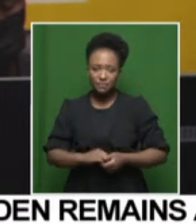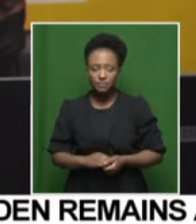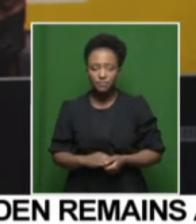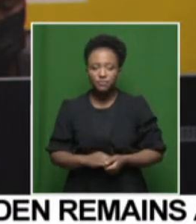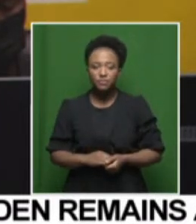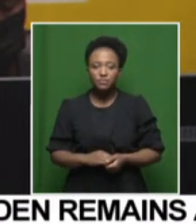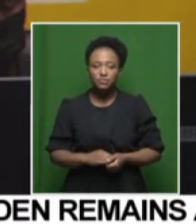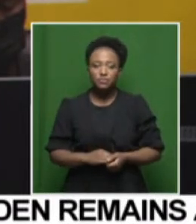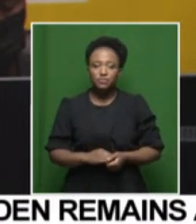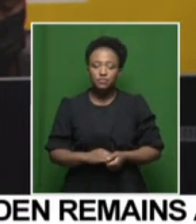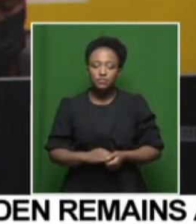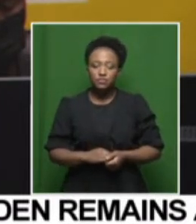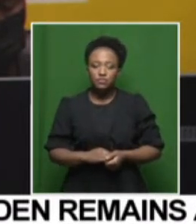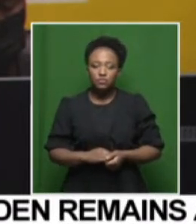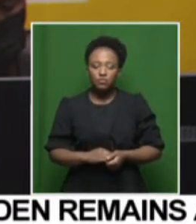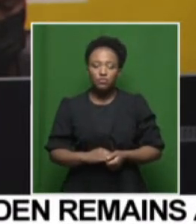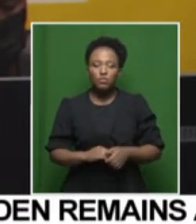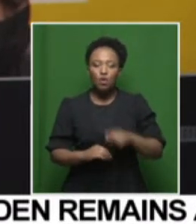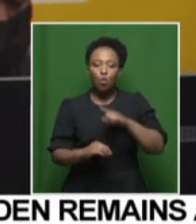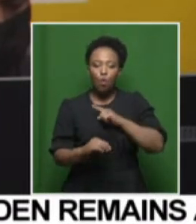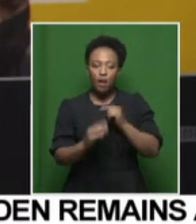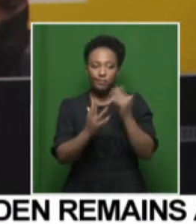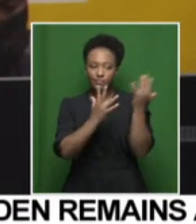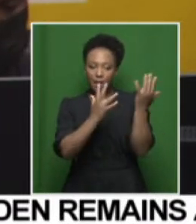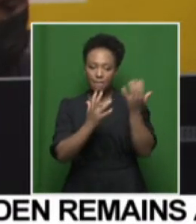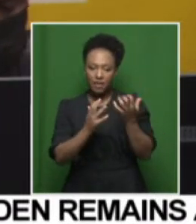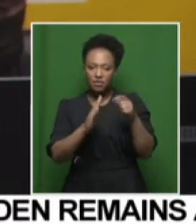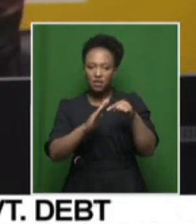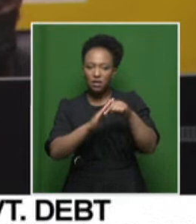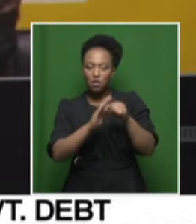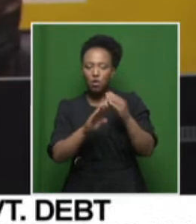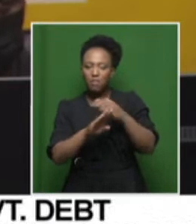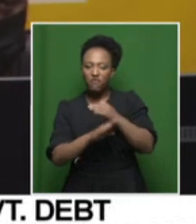The consolidated budget deficit is projected to narrow from